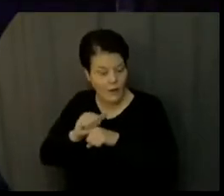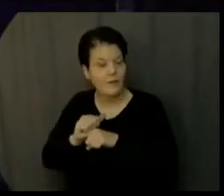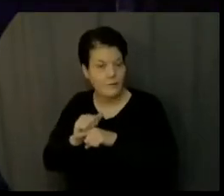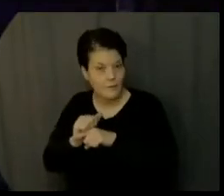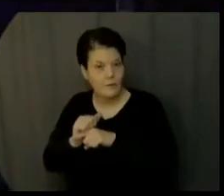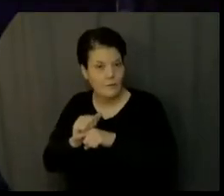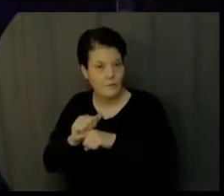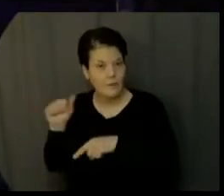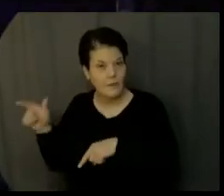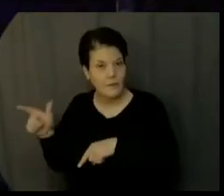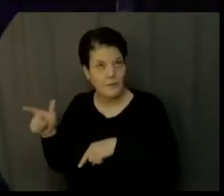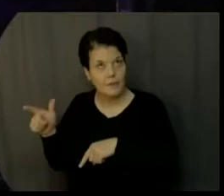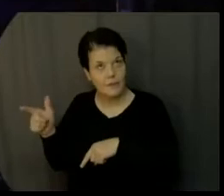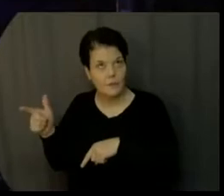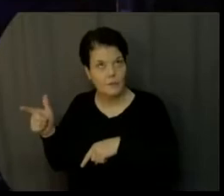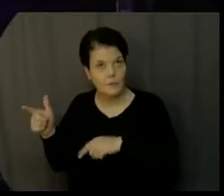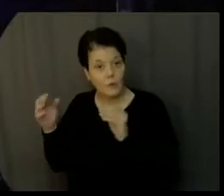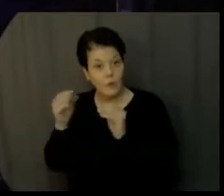there's a little card.